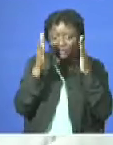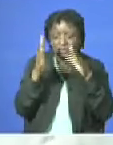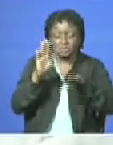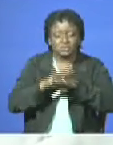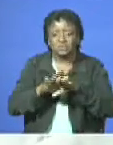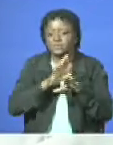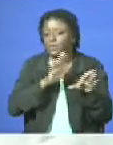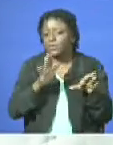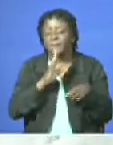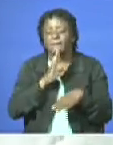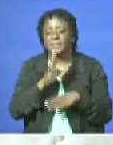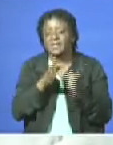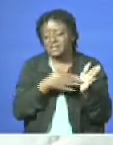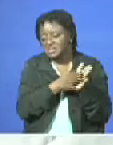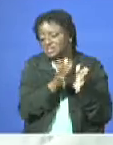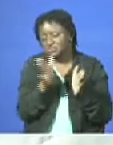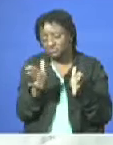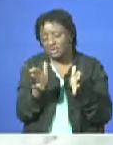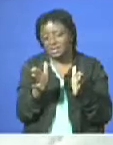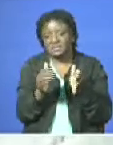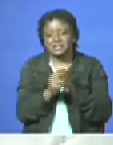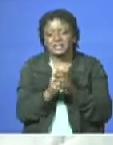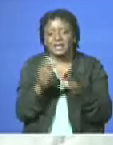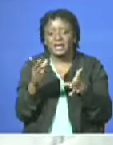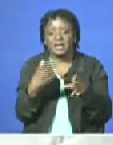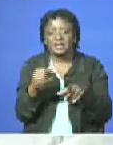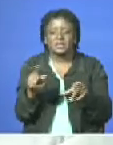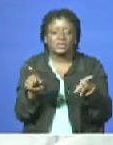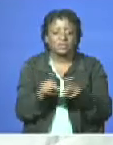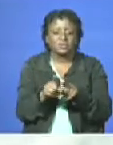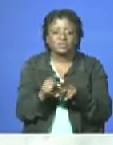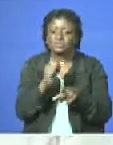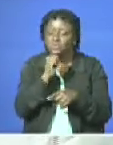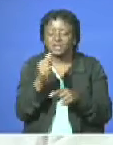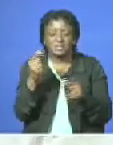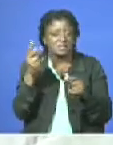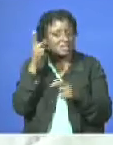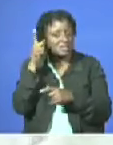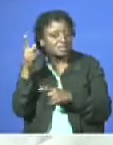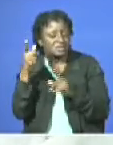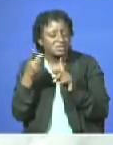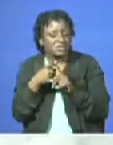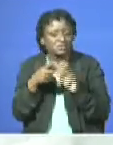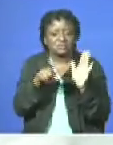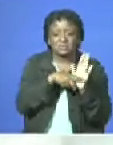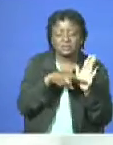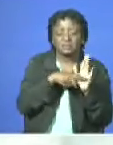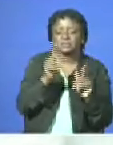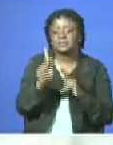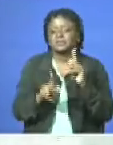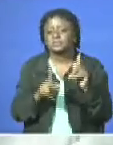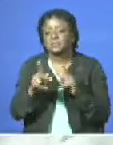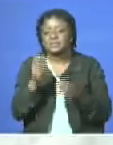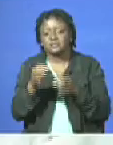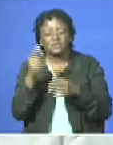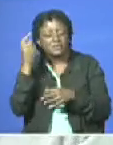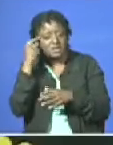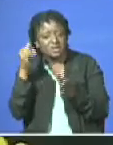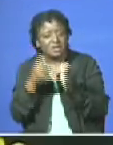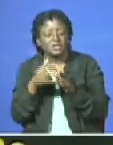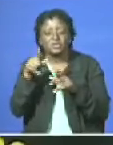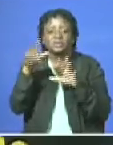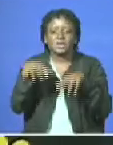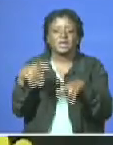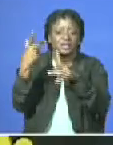distracted, and also not to listen to the naysayers. If you think it, you can achieve